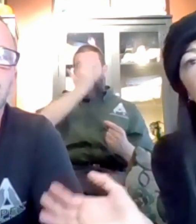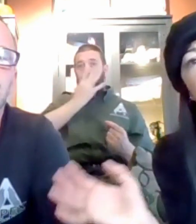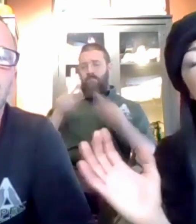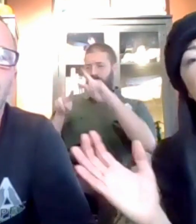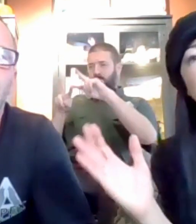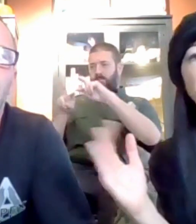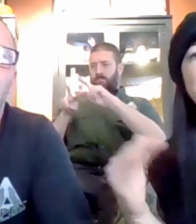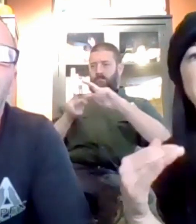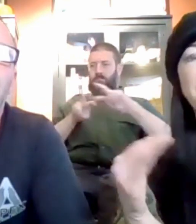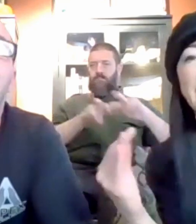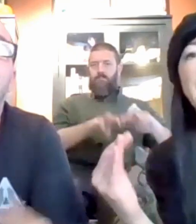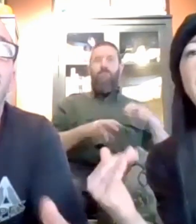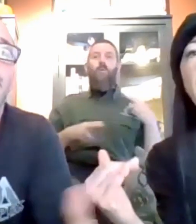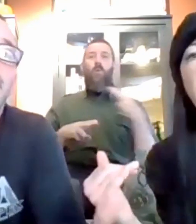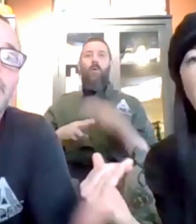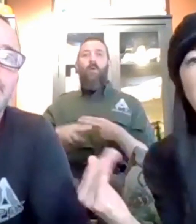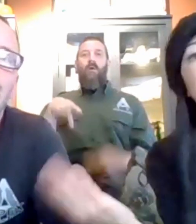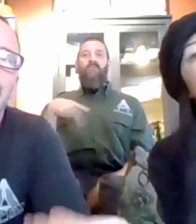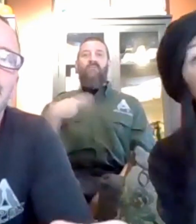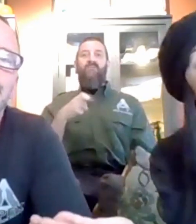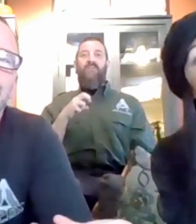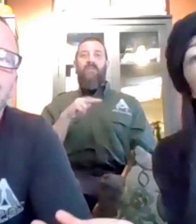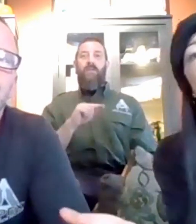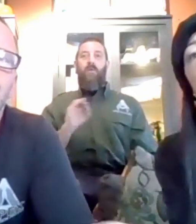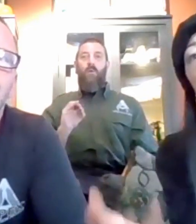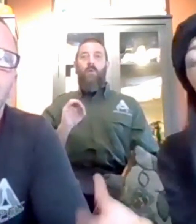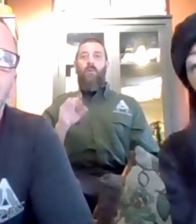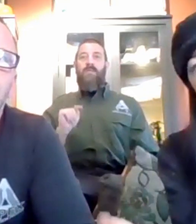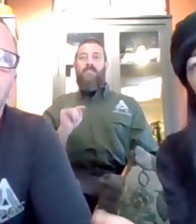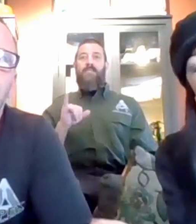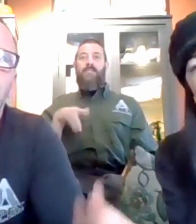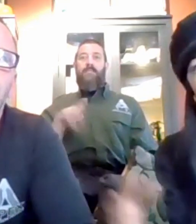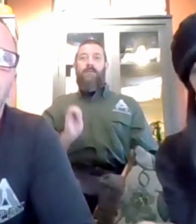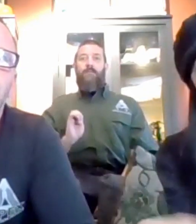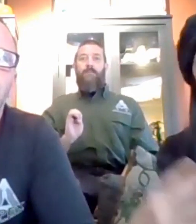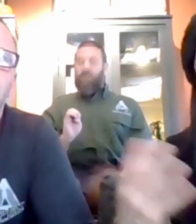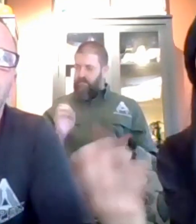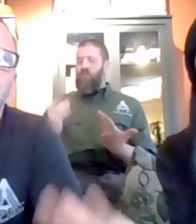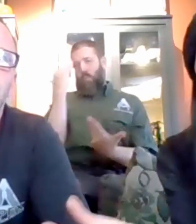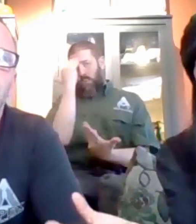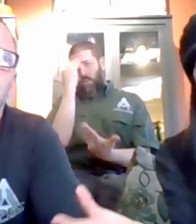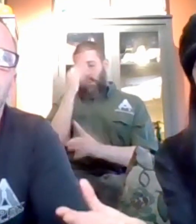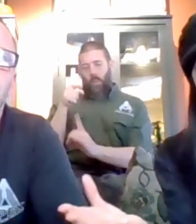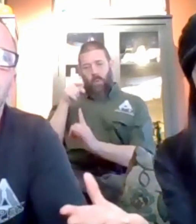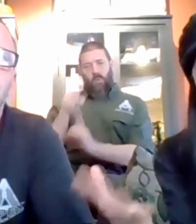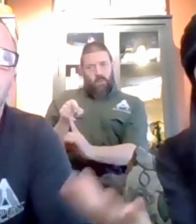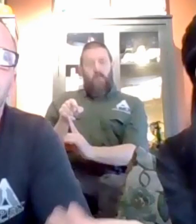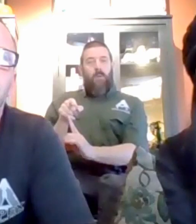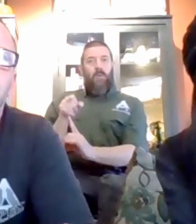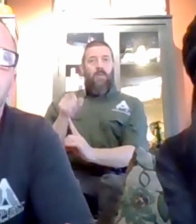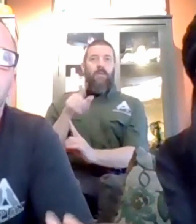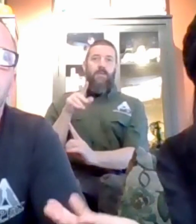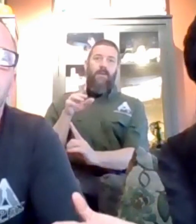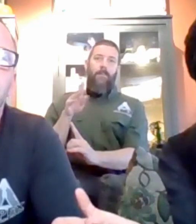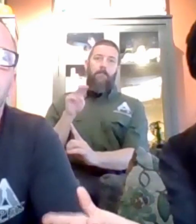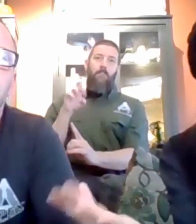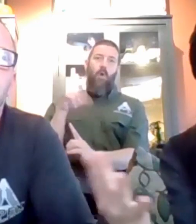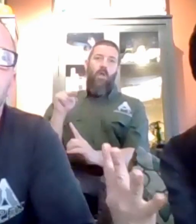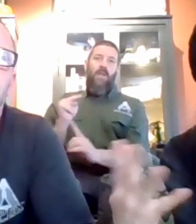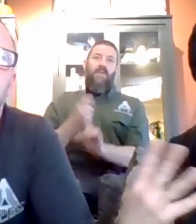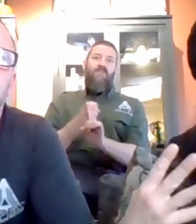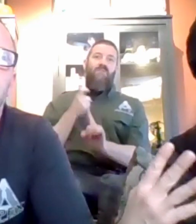traits and all of the physical traits and kind of and whatever history we can put together. Yeah, so we know that Merlin came from a particular breeder.